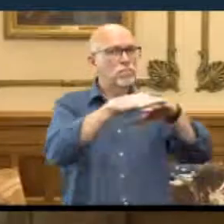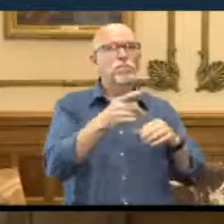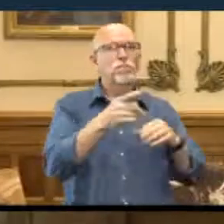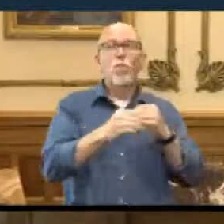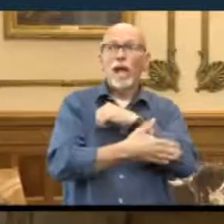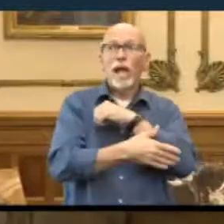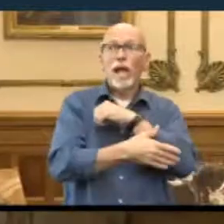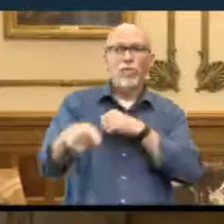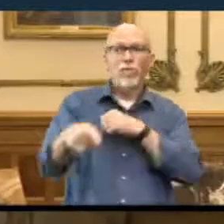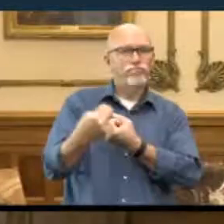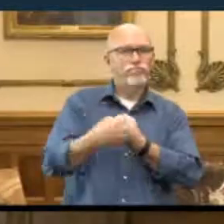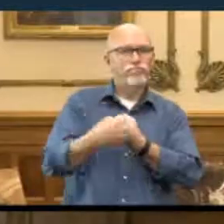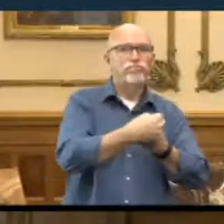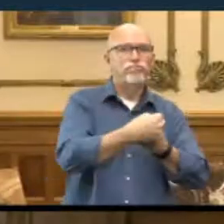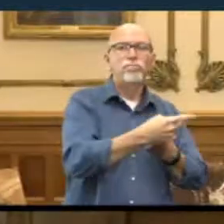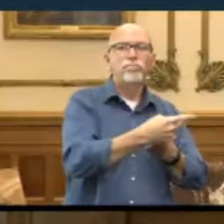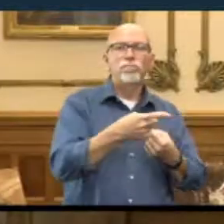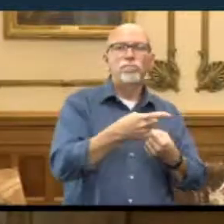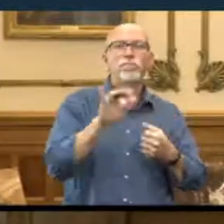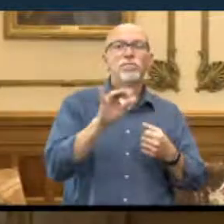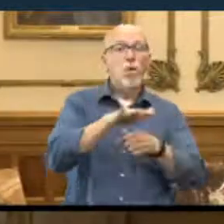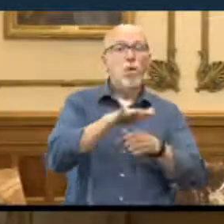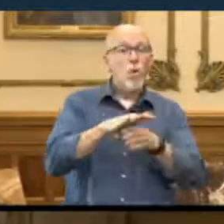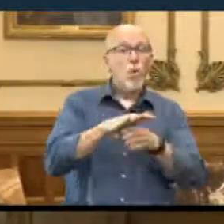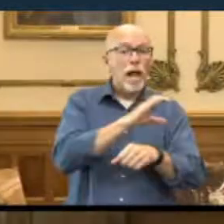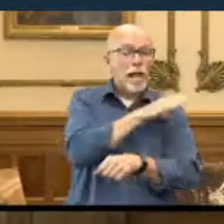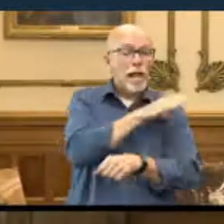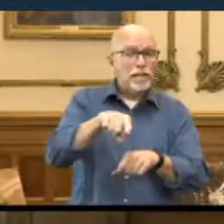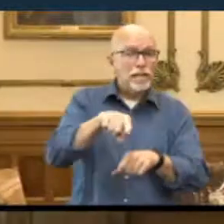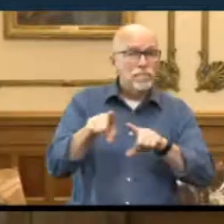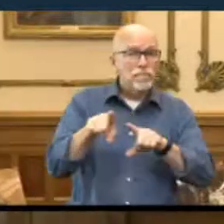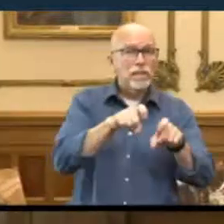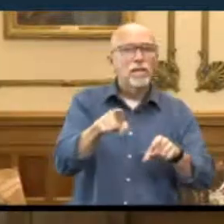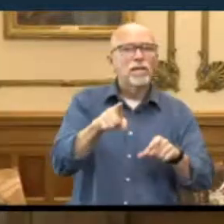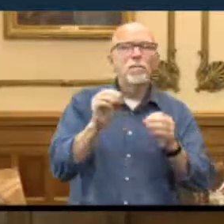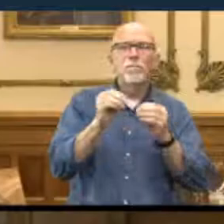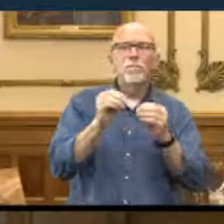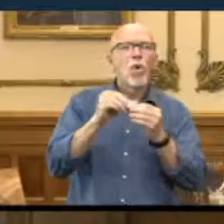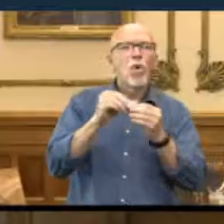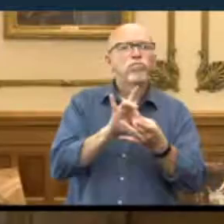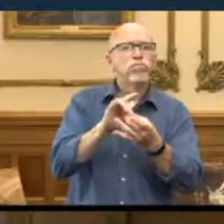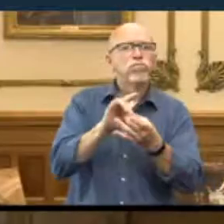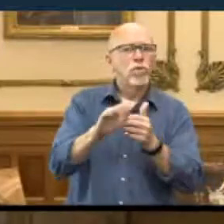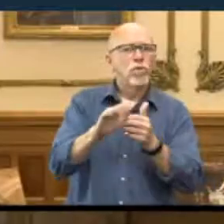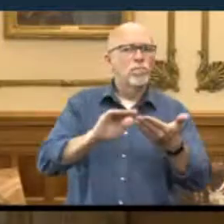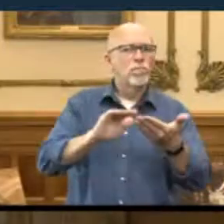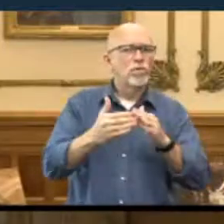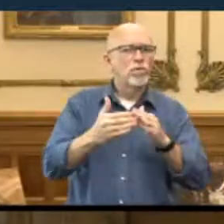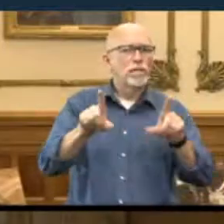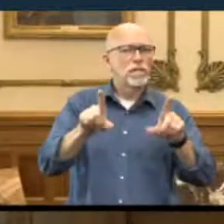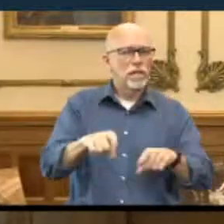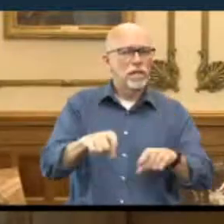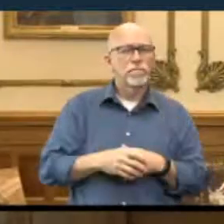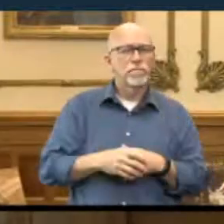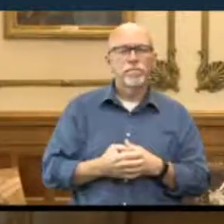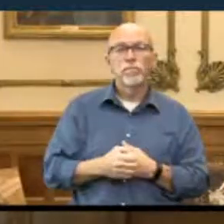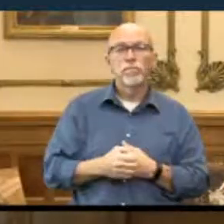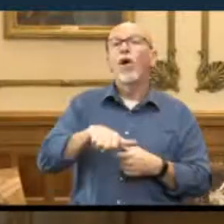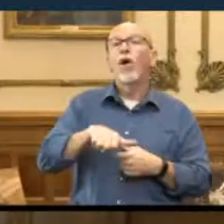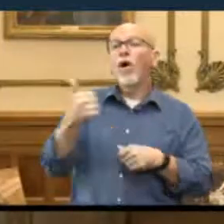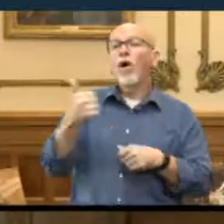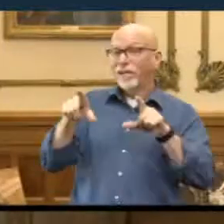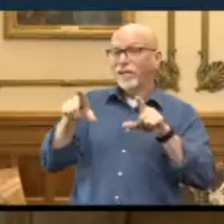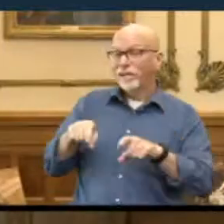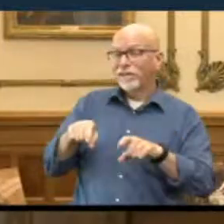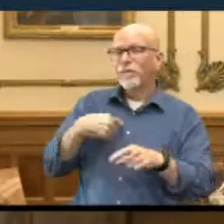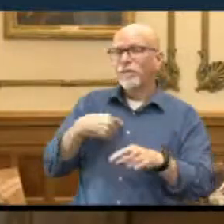come online because these local clinics represent sustainable community-level testing. On another testing note, I want to share